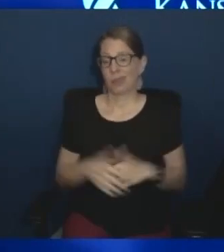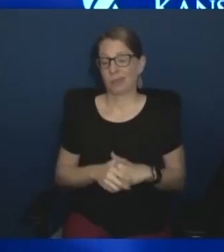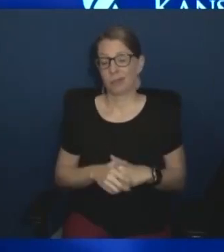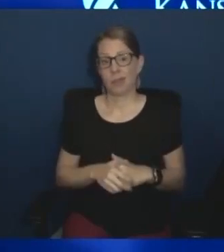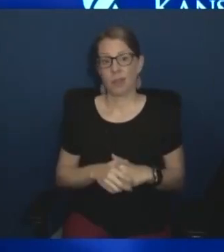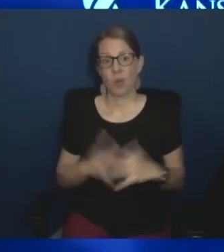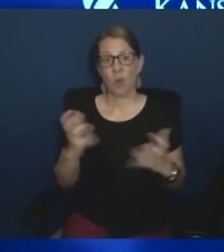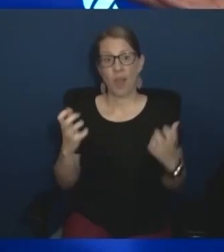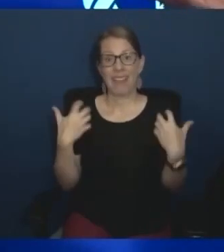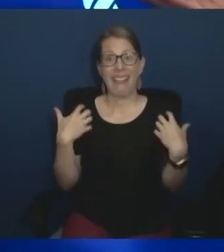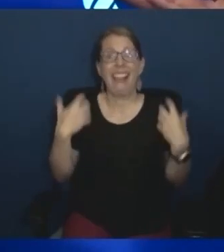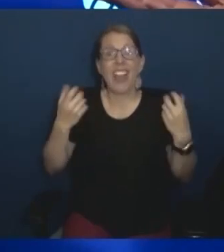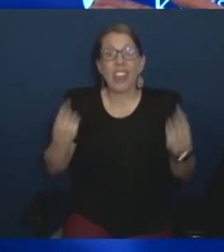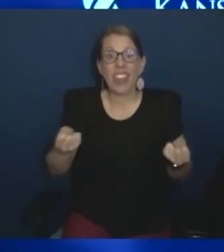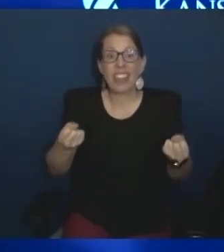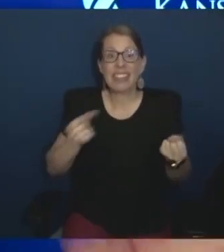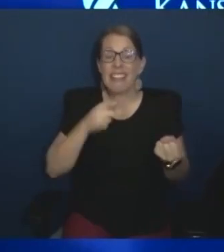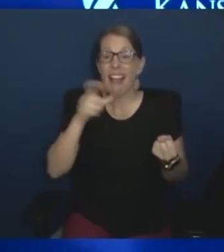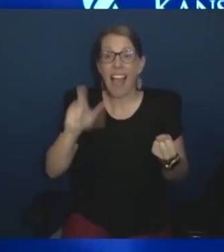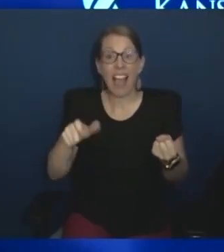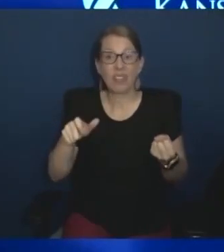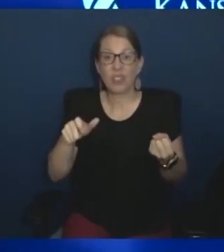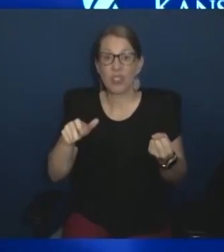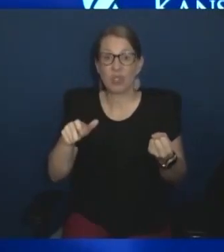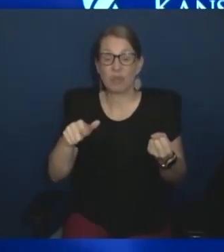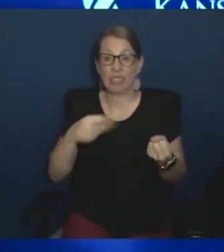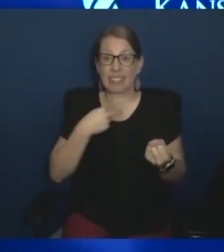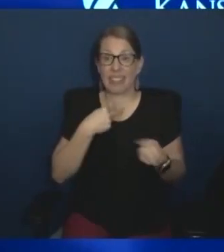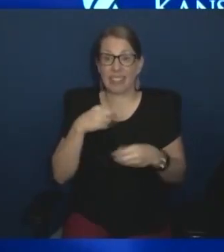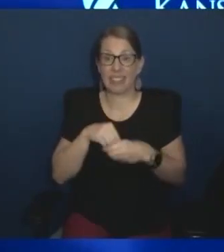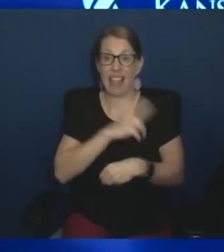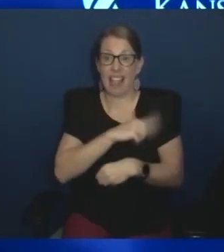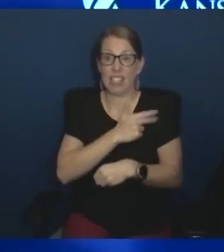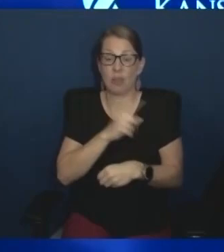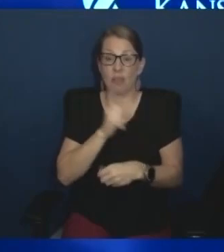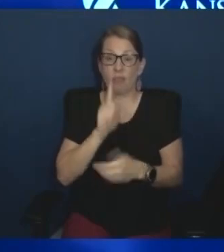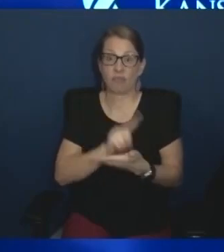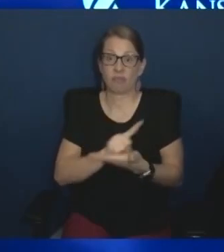not have to be in these walls for weeks on end.